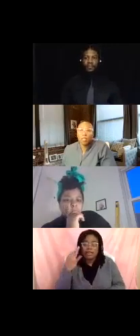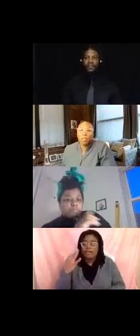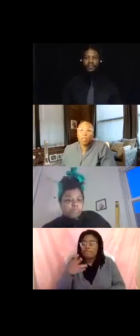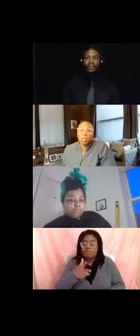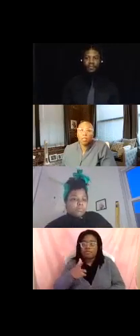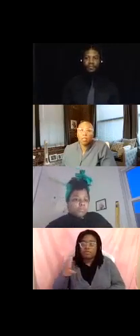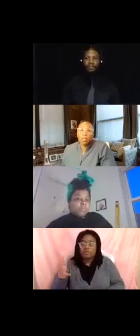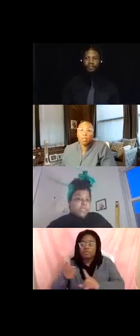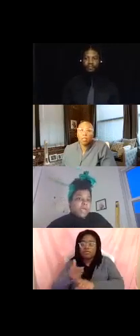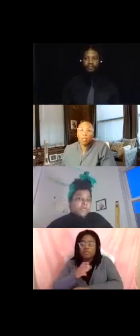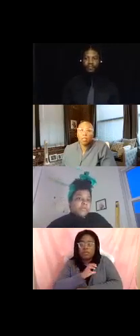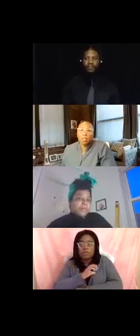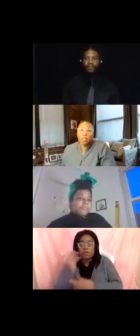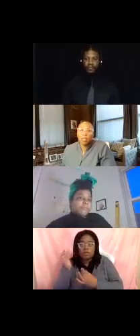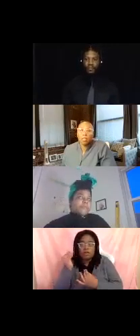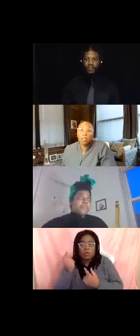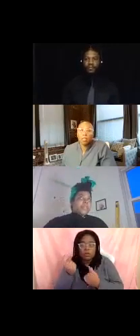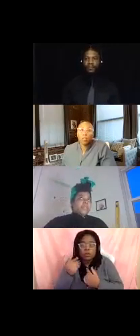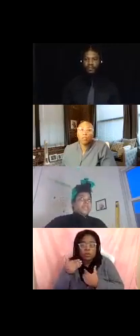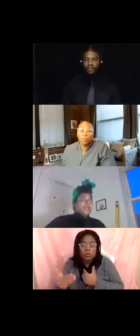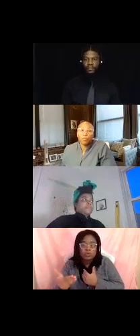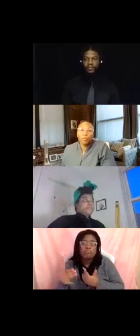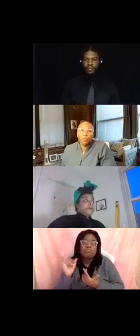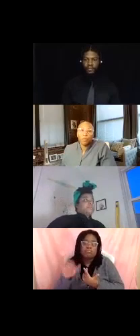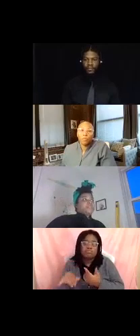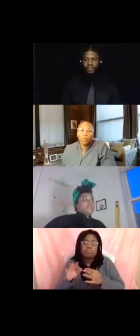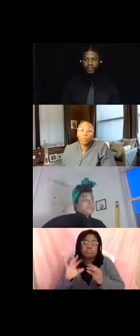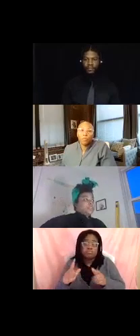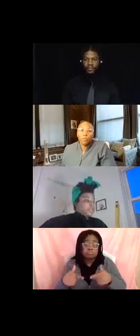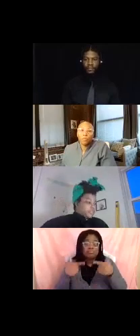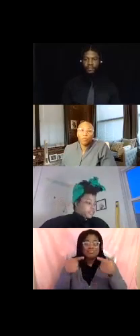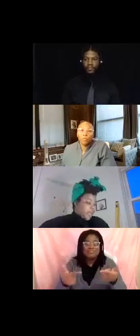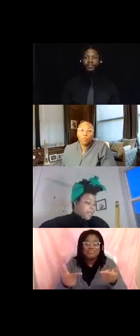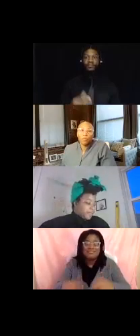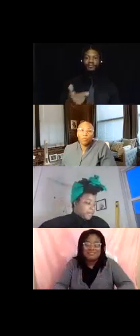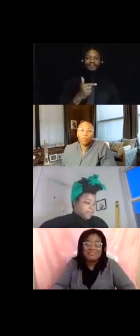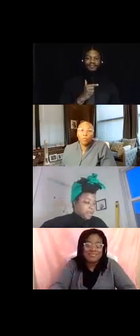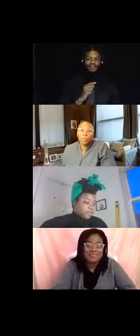happen next. Yeah. I've been thinking, I'm about to start learning